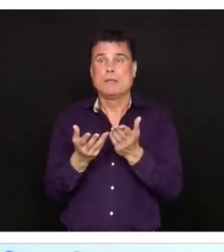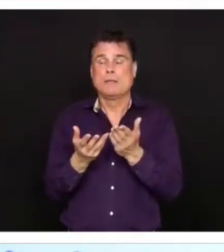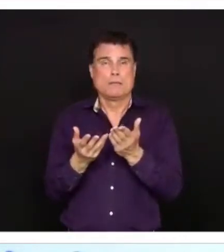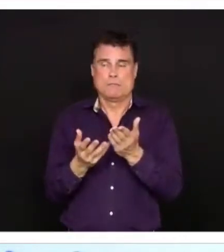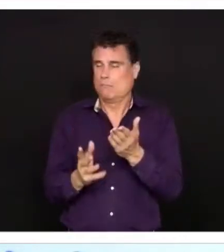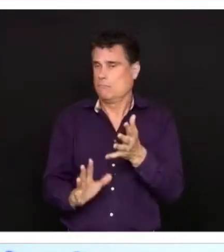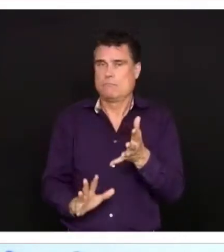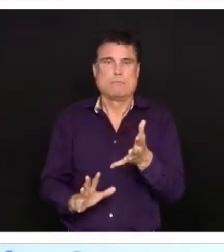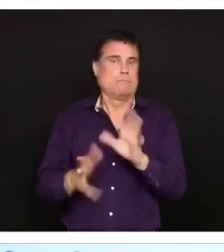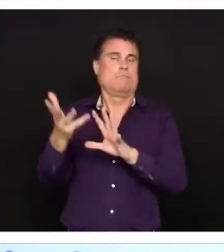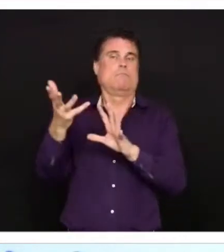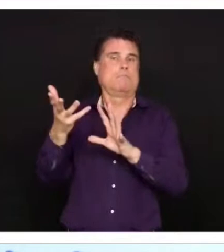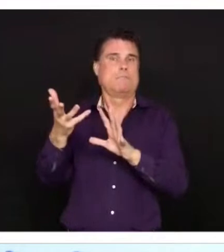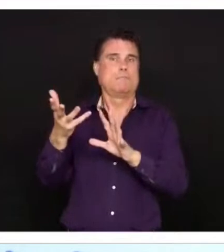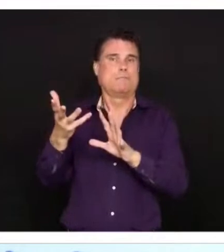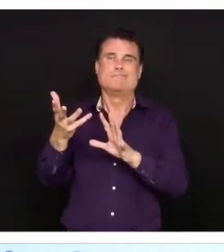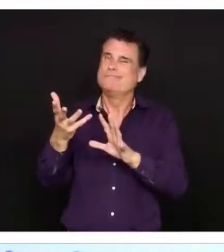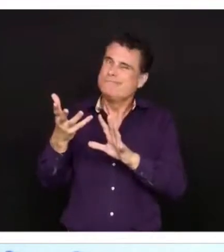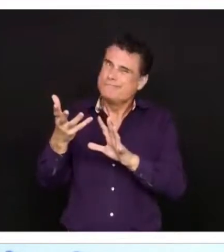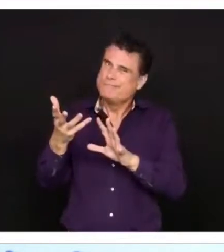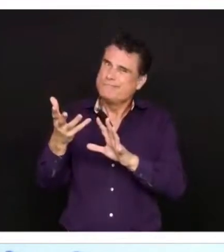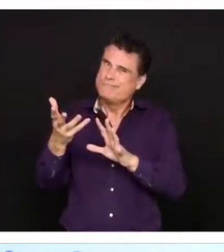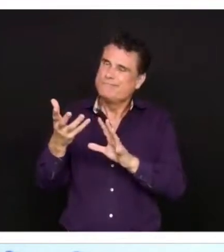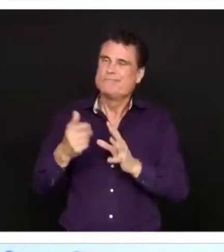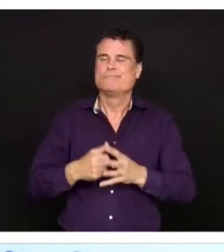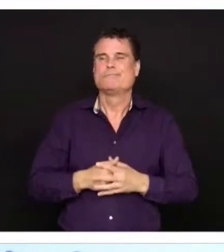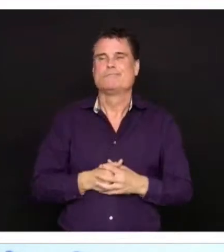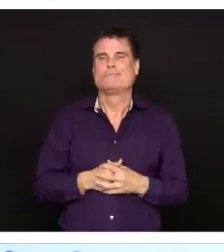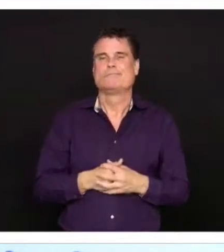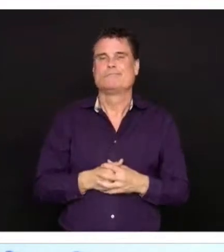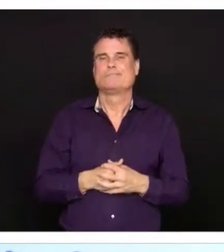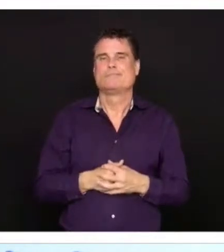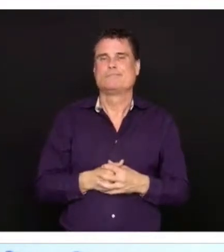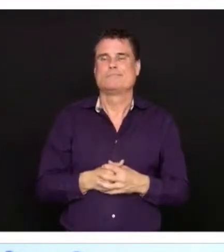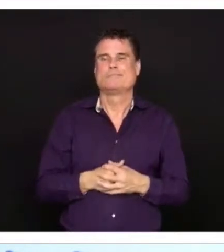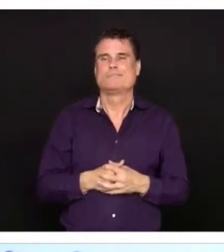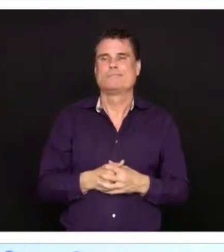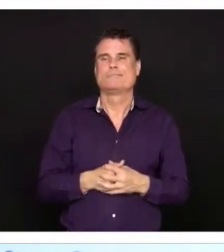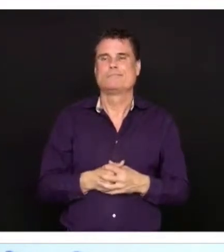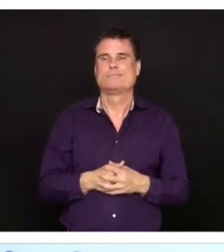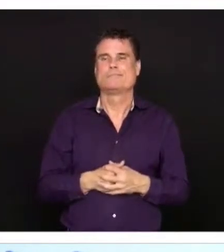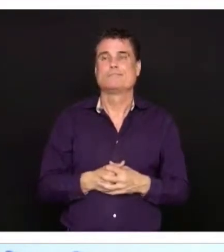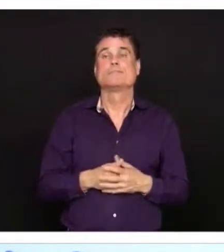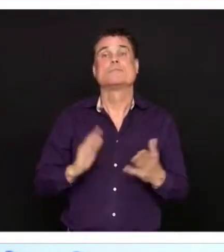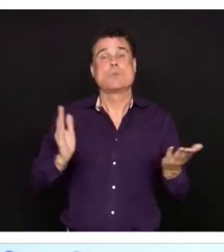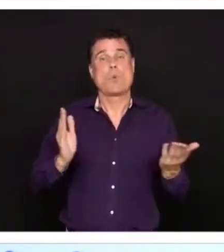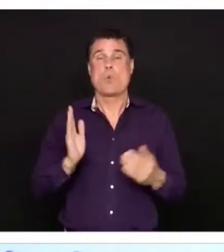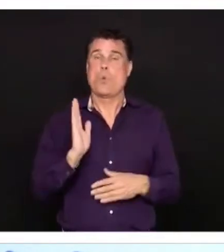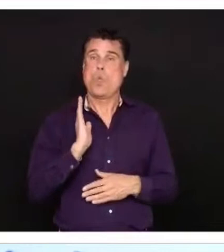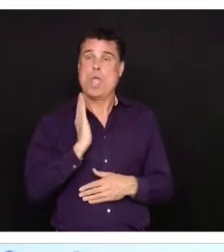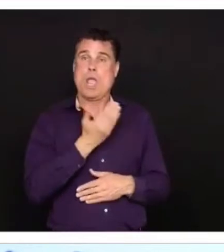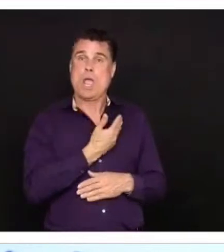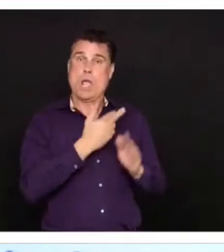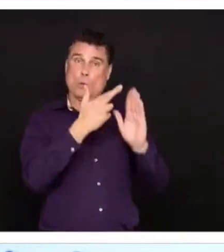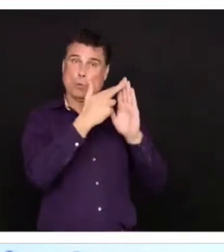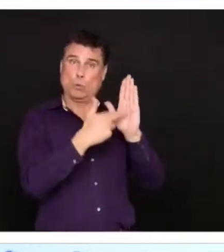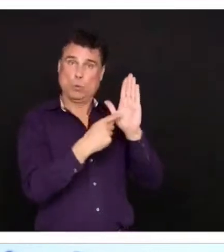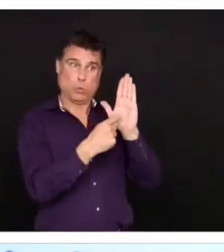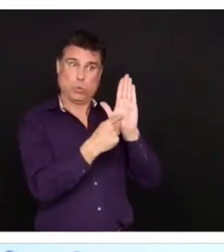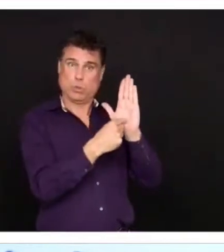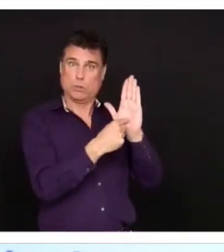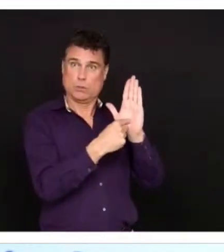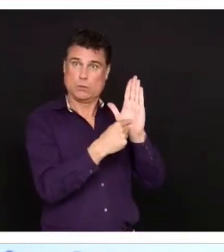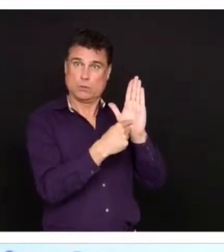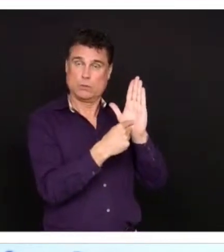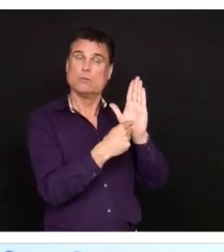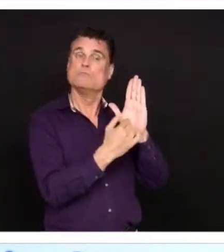this is proven to be an effective response. We've applied, Dr. Henry has applied the science to every case.